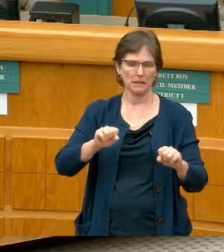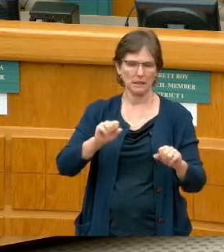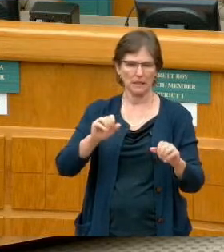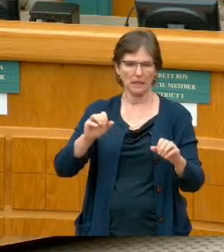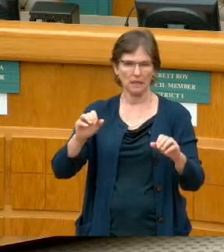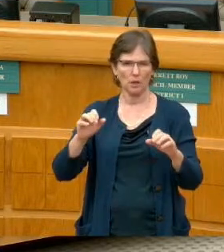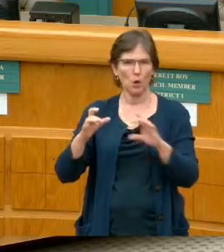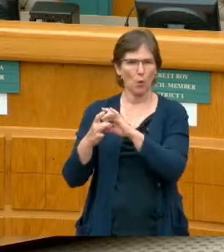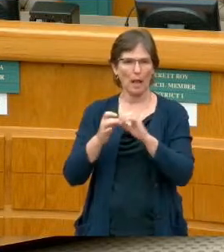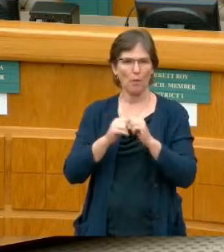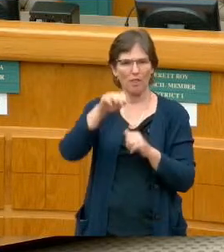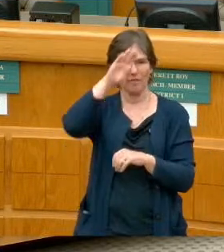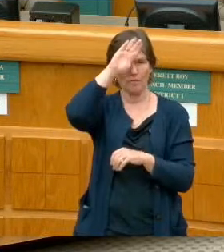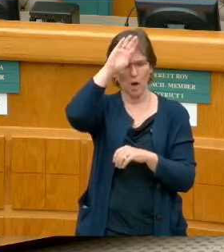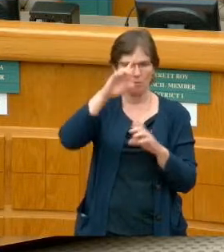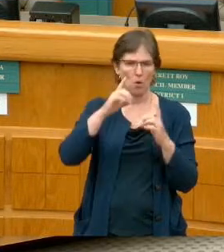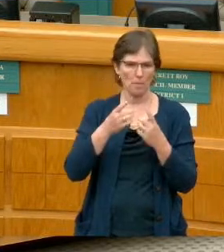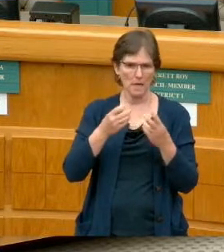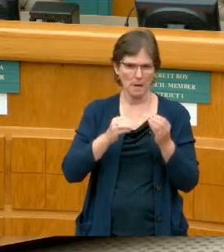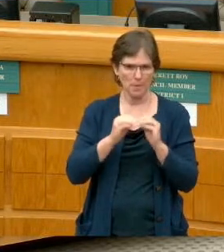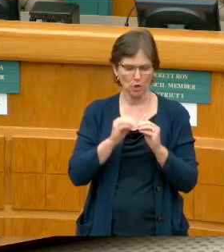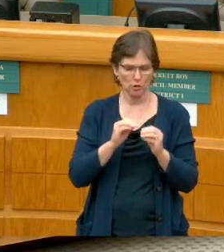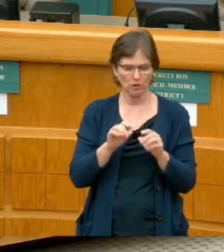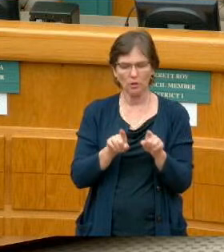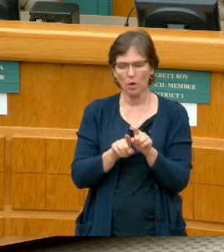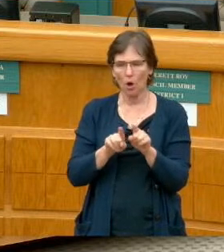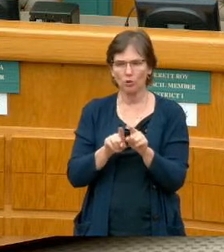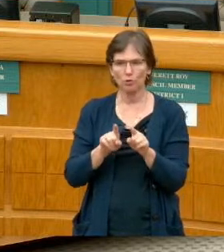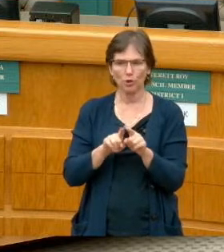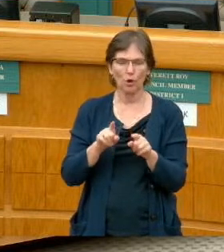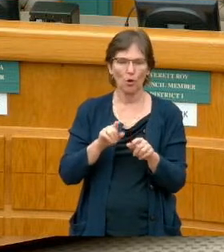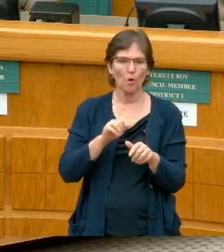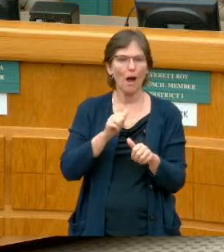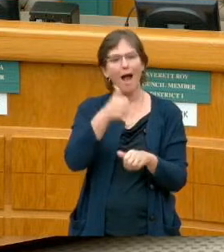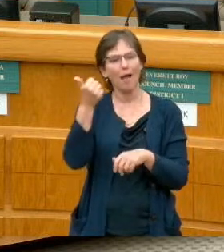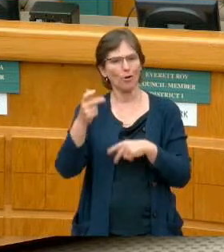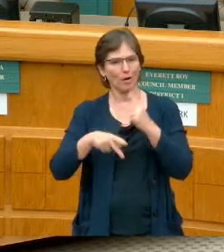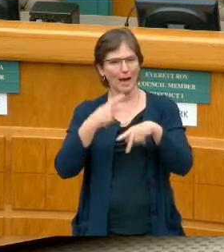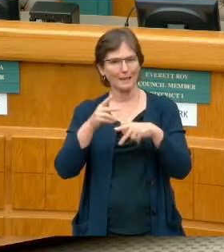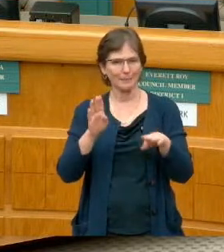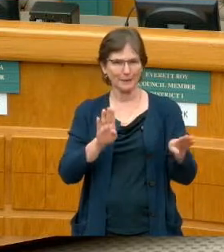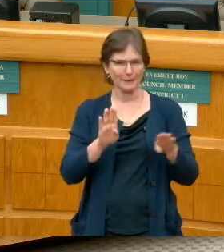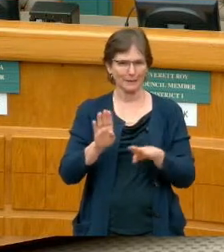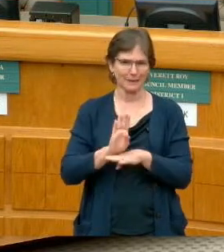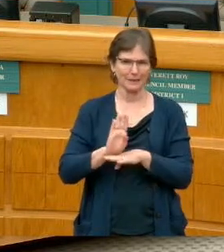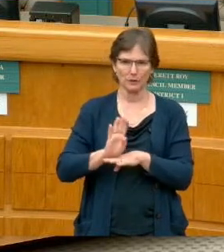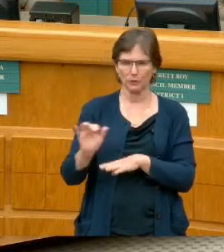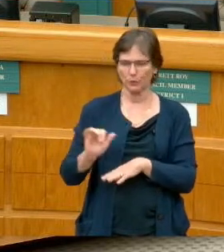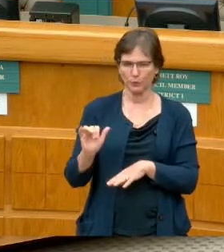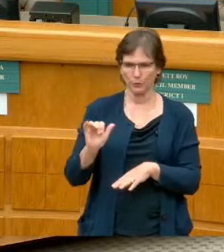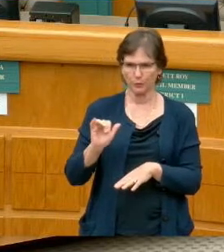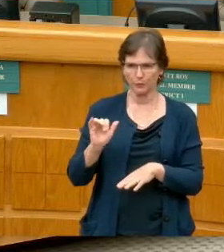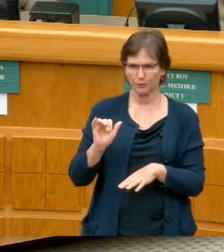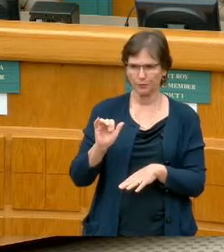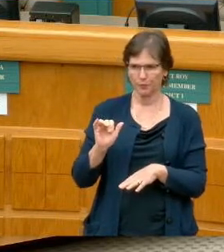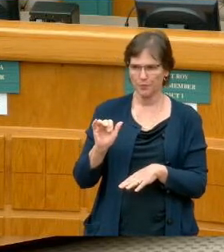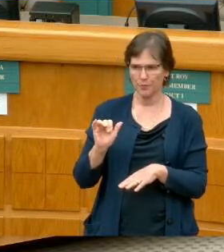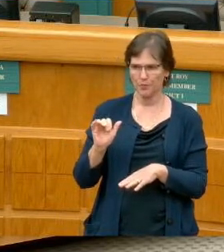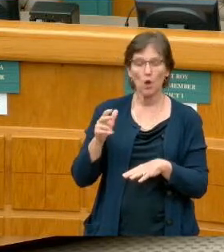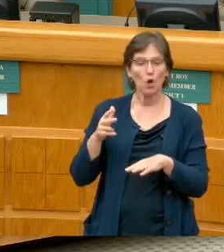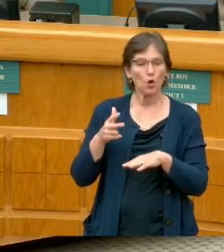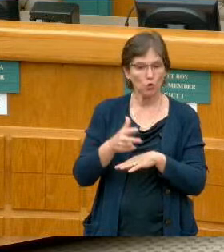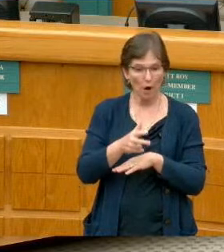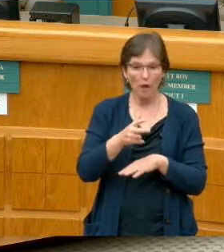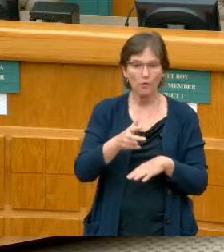Bars will remain closed at this time, but can operate through the drive-in operation or the pickup operation or the